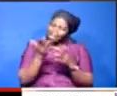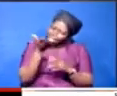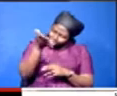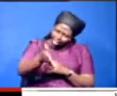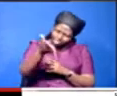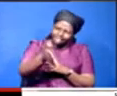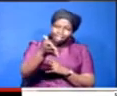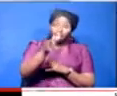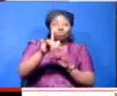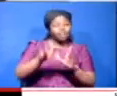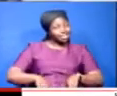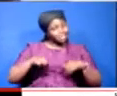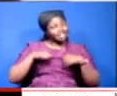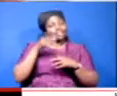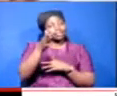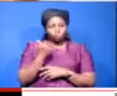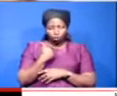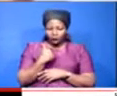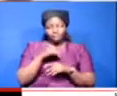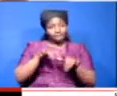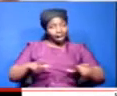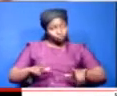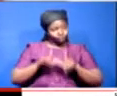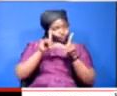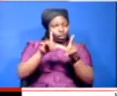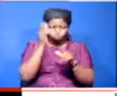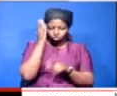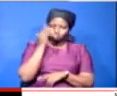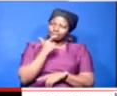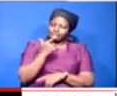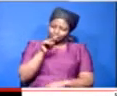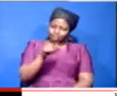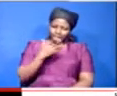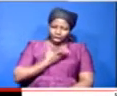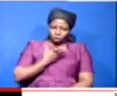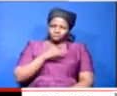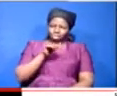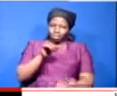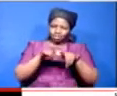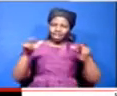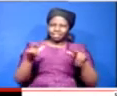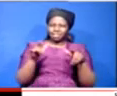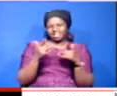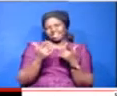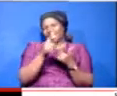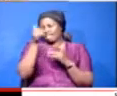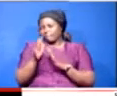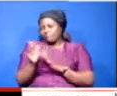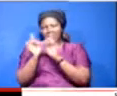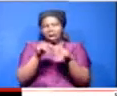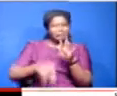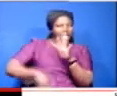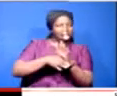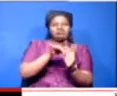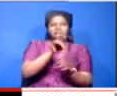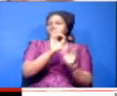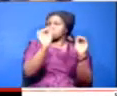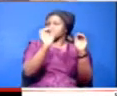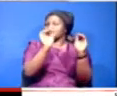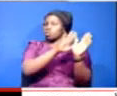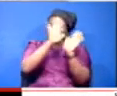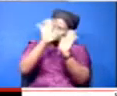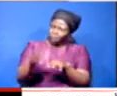na cheti yako ya kusema hii ni shamba yangu. Yeah? Hakuna mtu anaweza kukufukuza. Unarudi wapi? Hapo ambapo